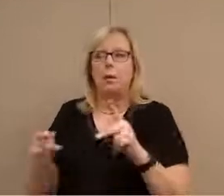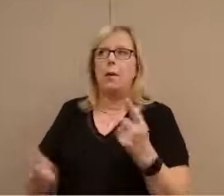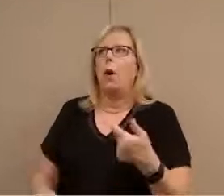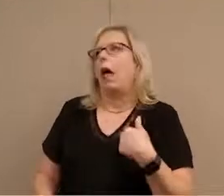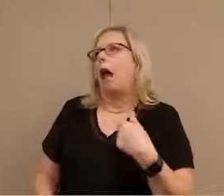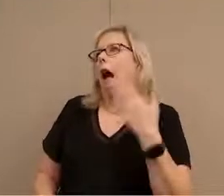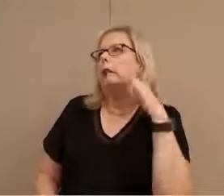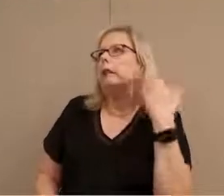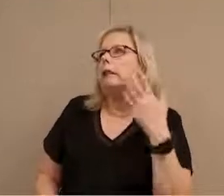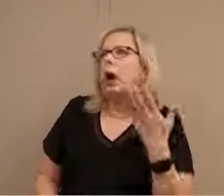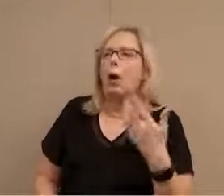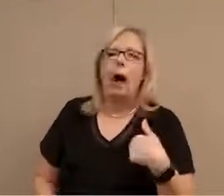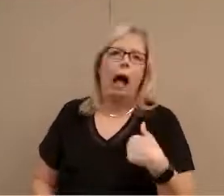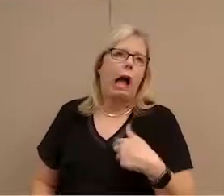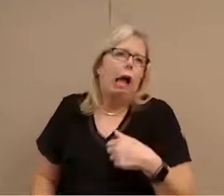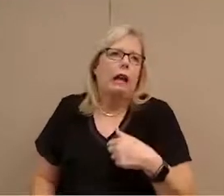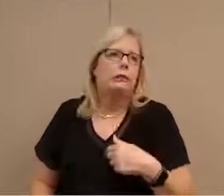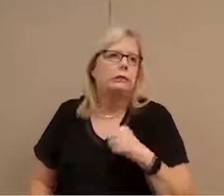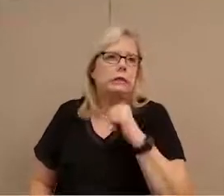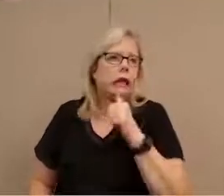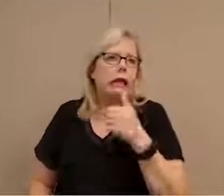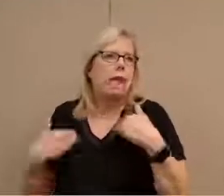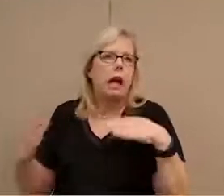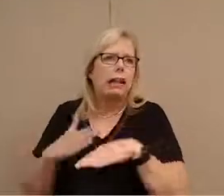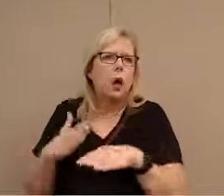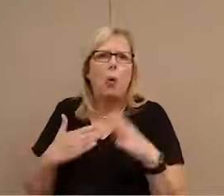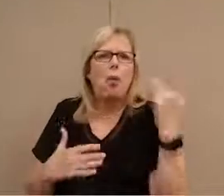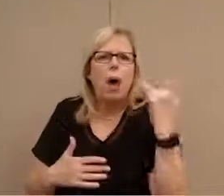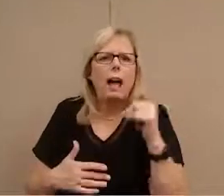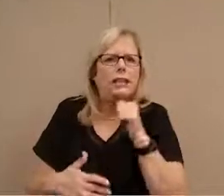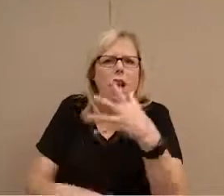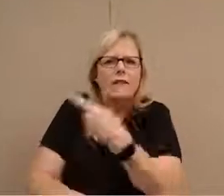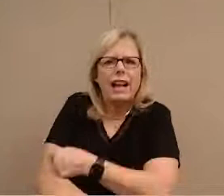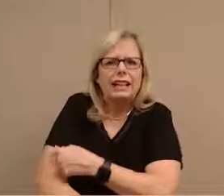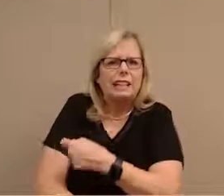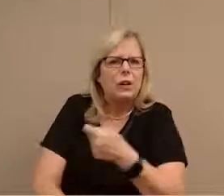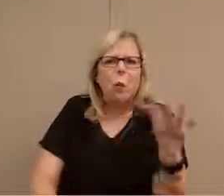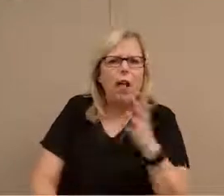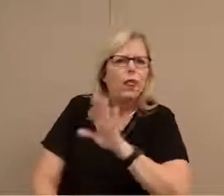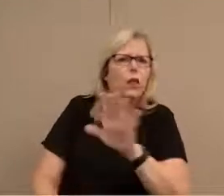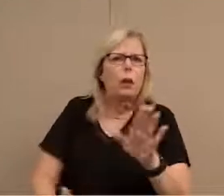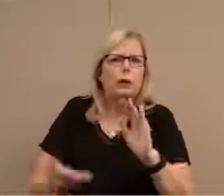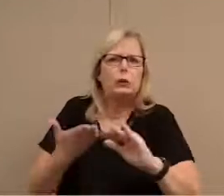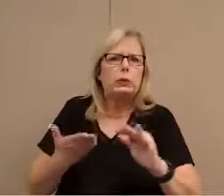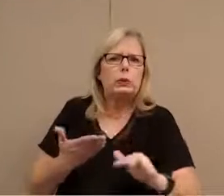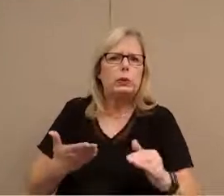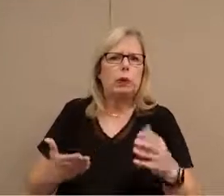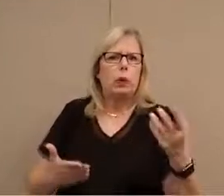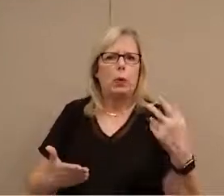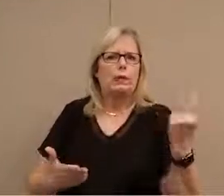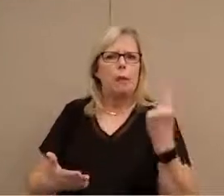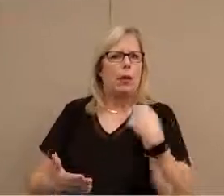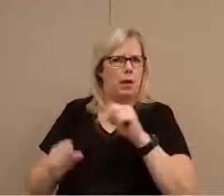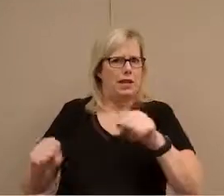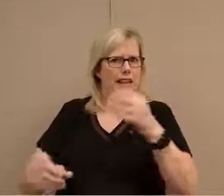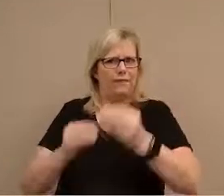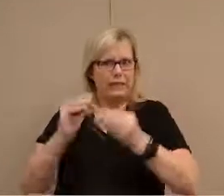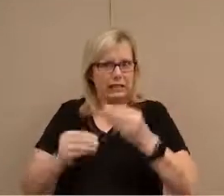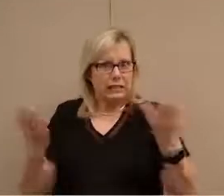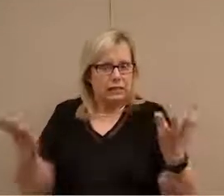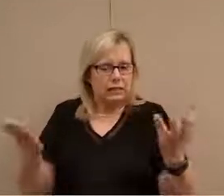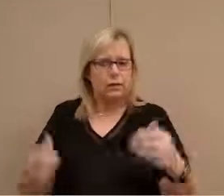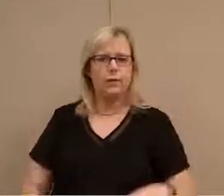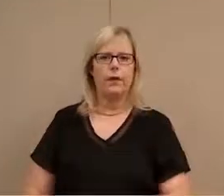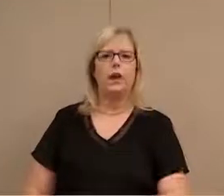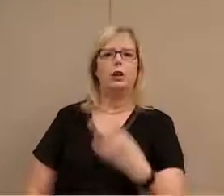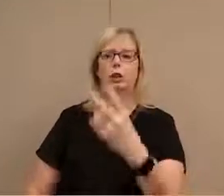just didn't know, I didn't have access? Are there any excuses that were things that we could fix? There are